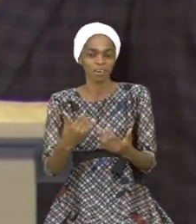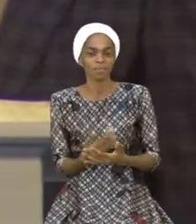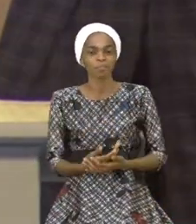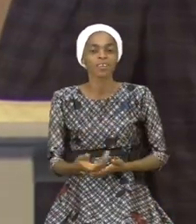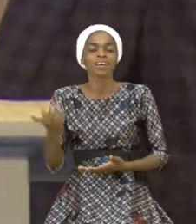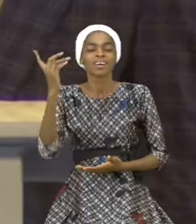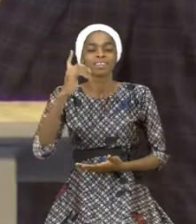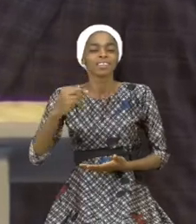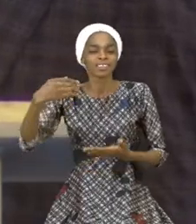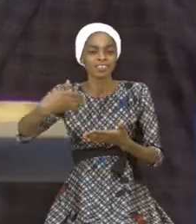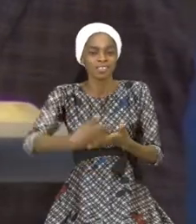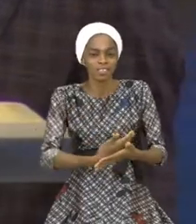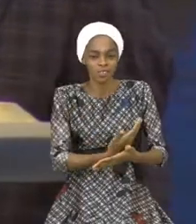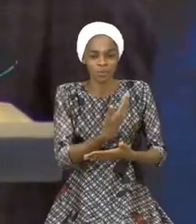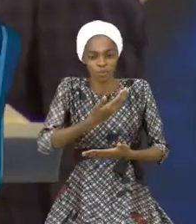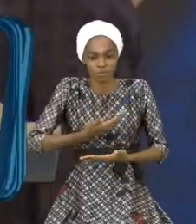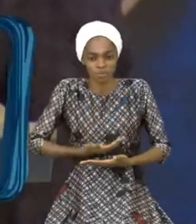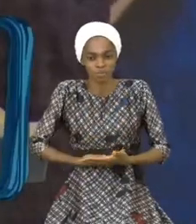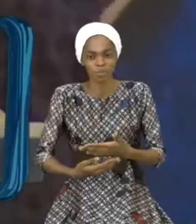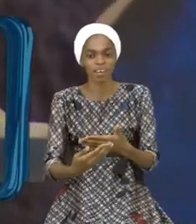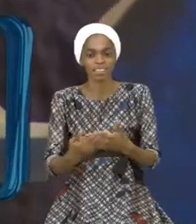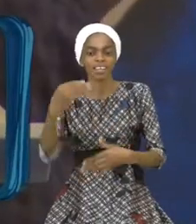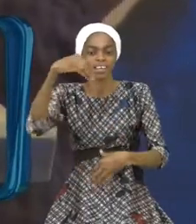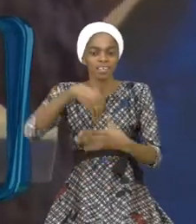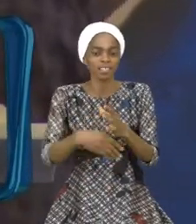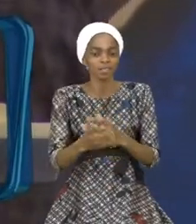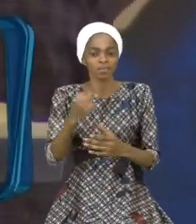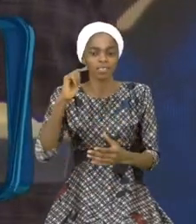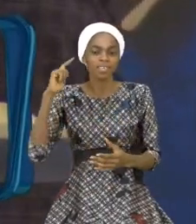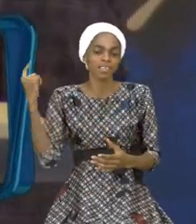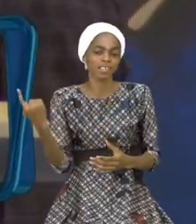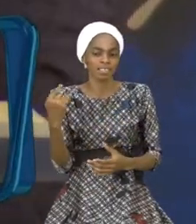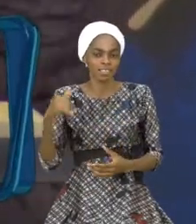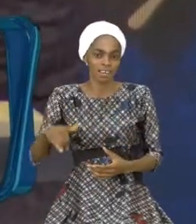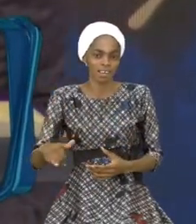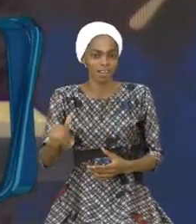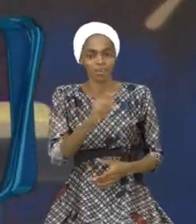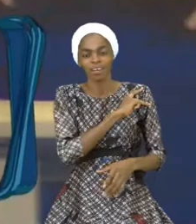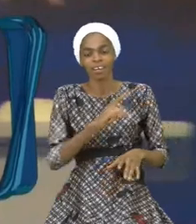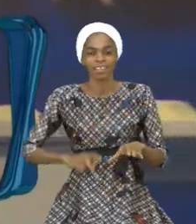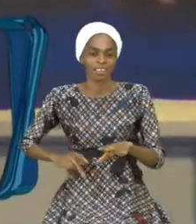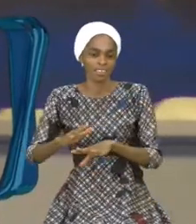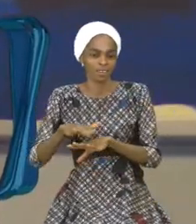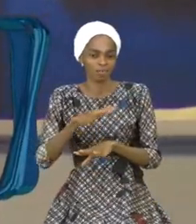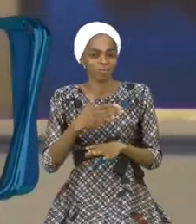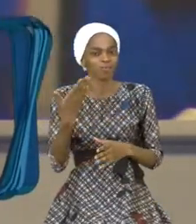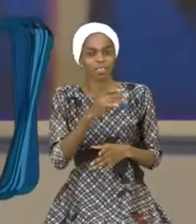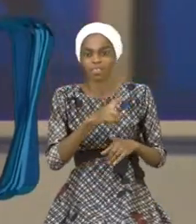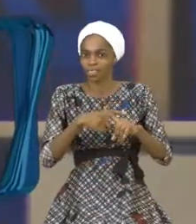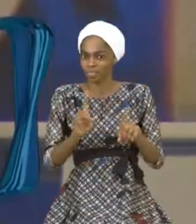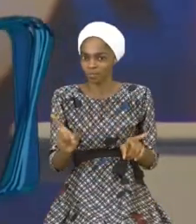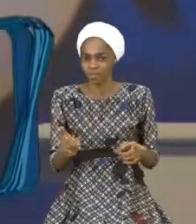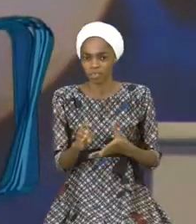the new birth into the eternal kingdom. There's a difference